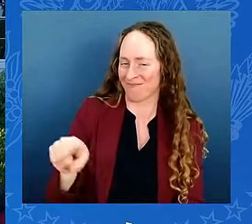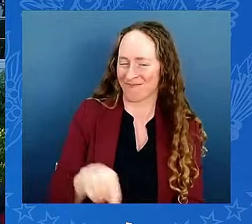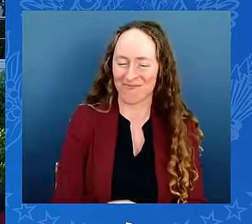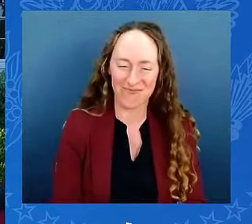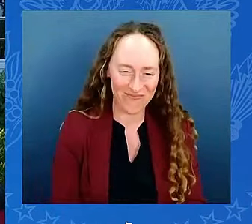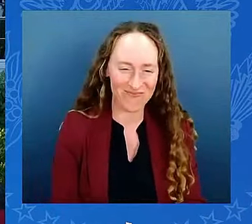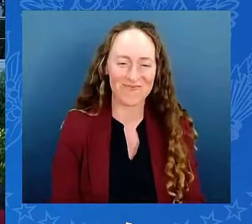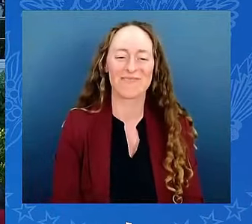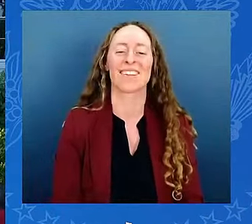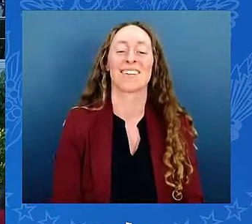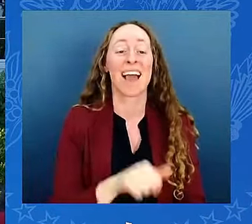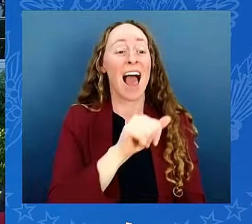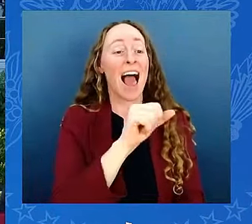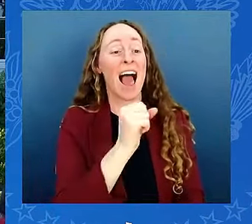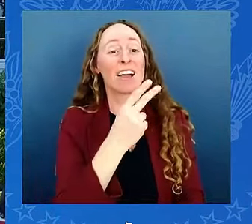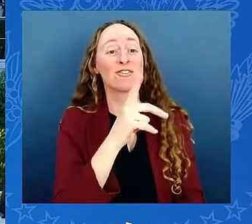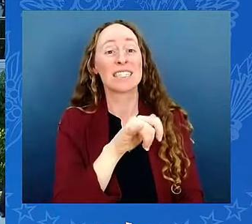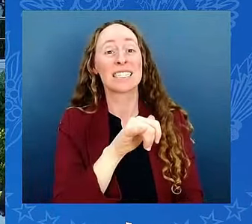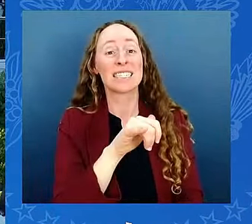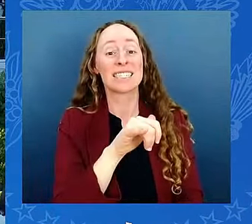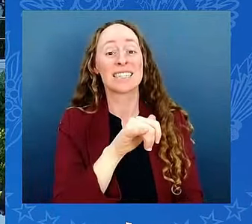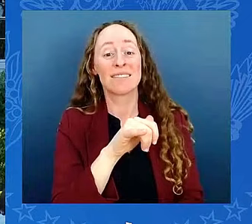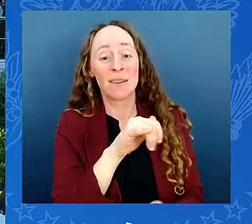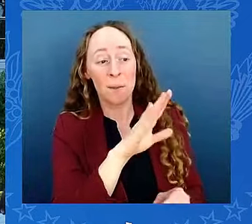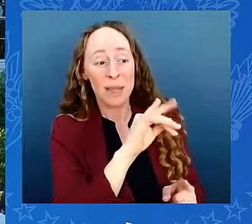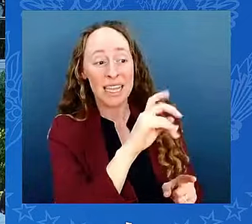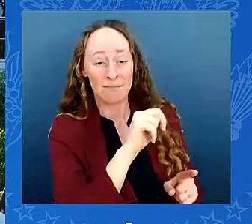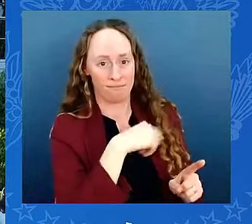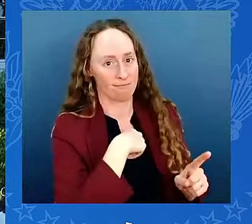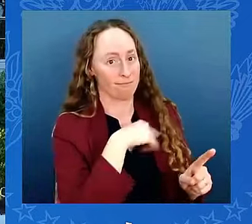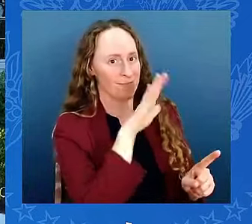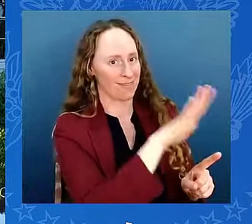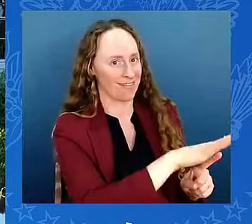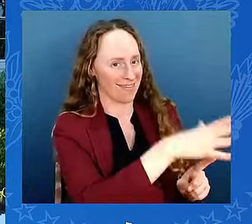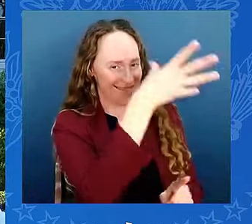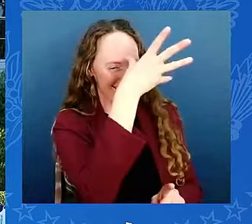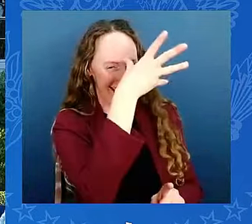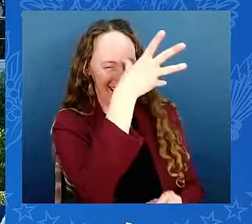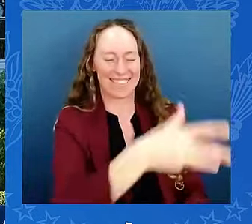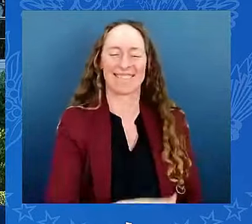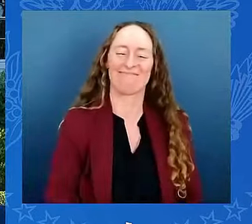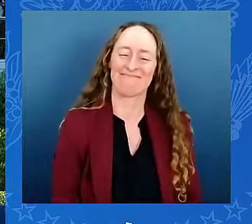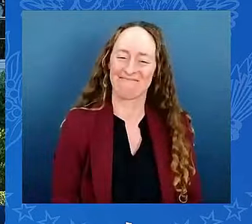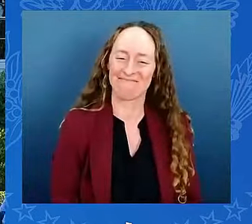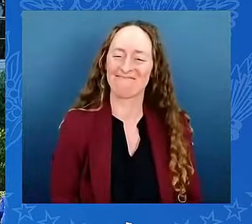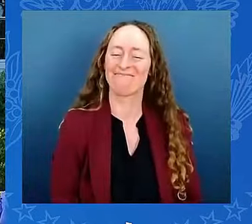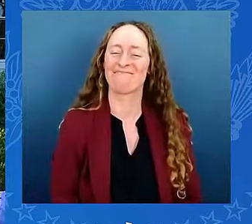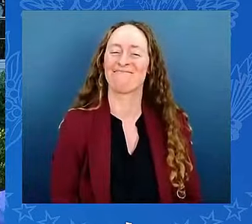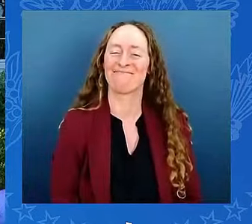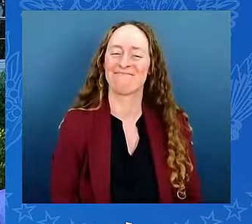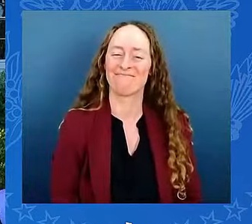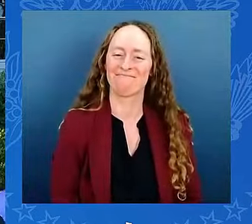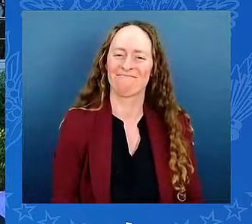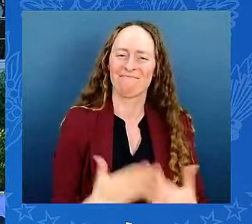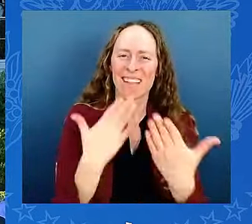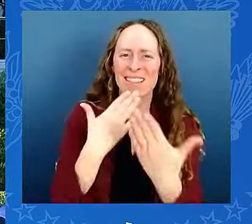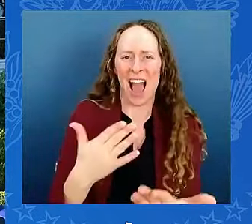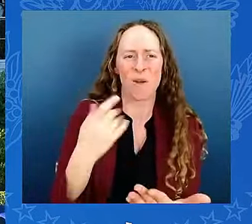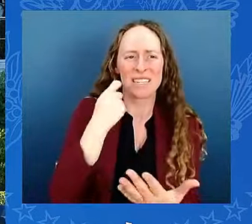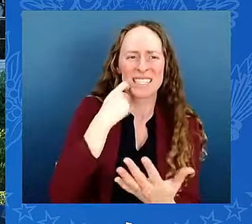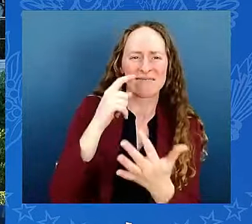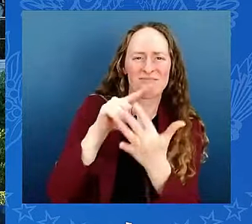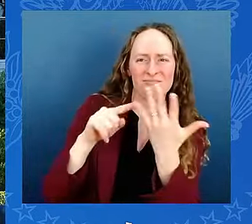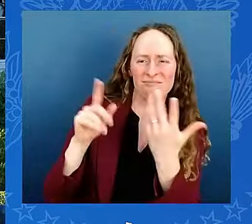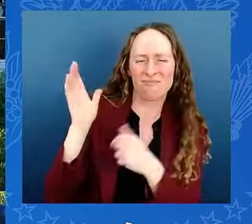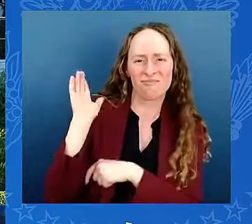and Kyle, for sharing your stories. Your courage literally inspires